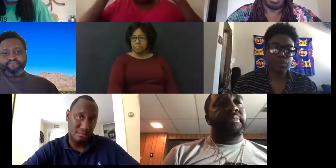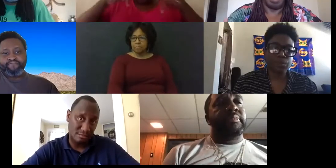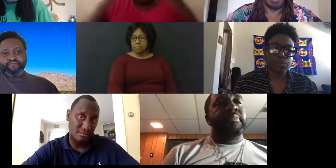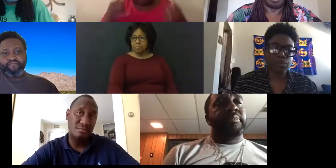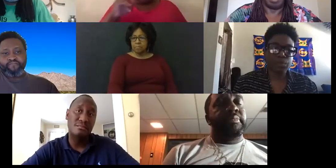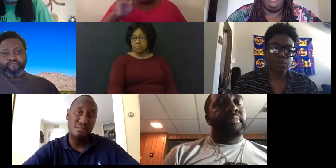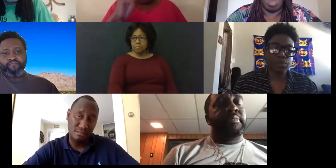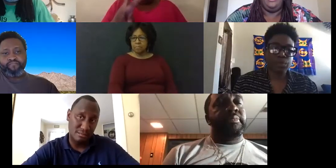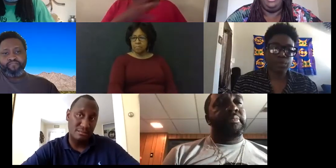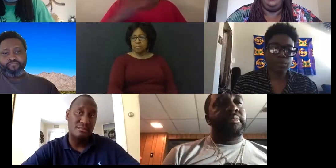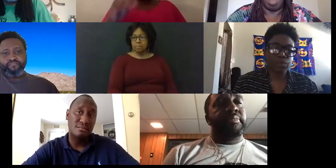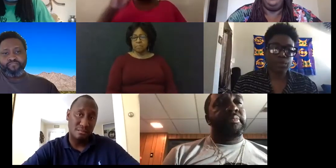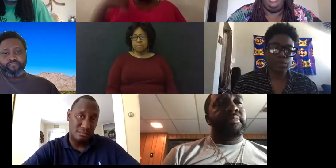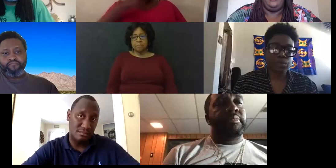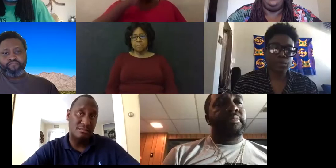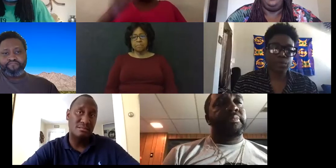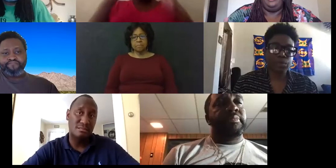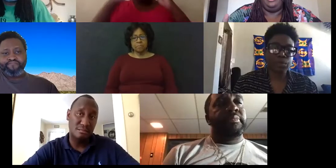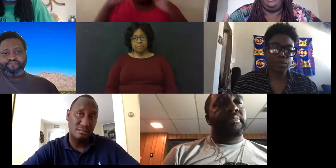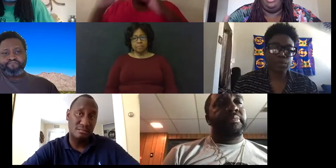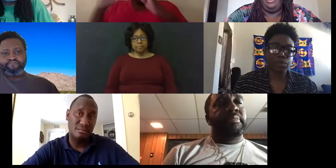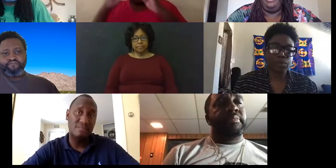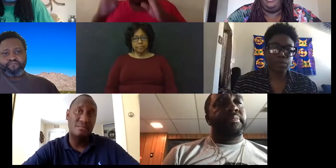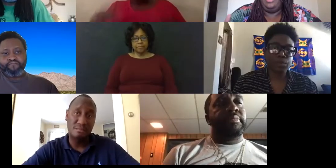And if we do not pay attention, if we do not make some